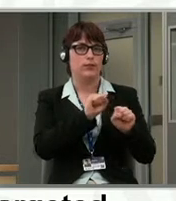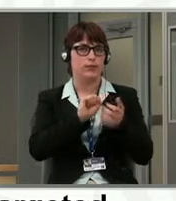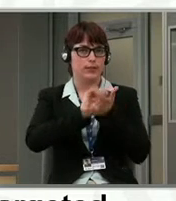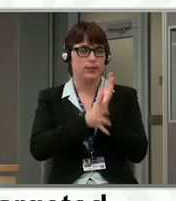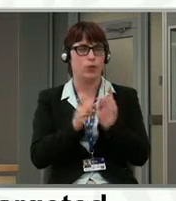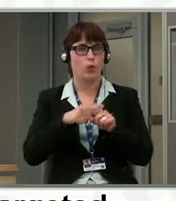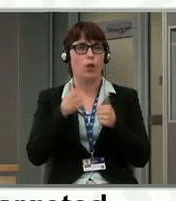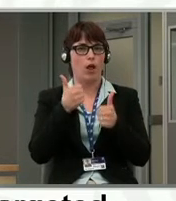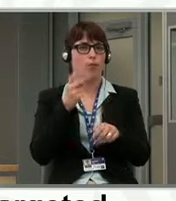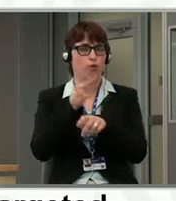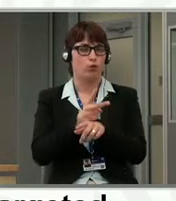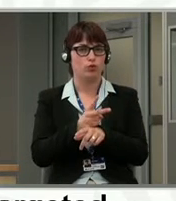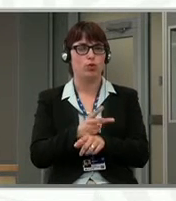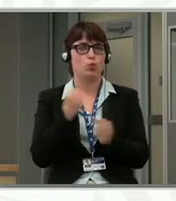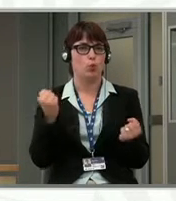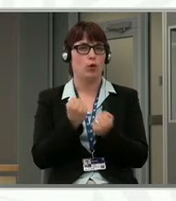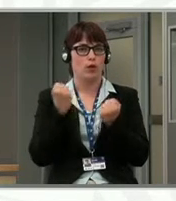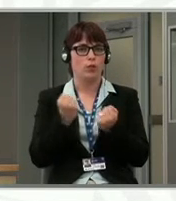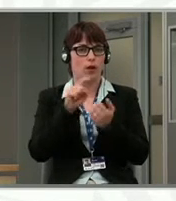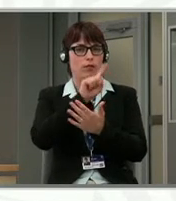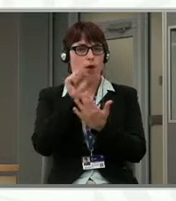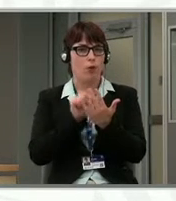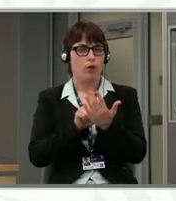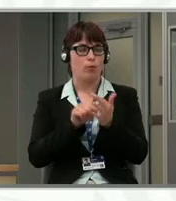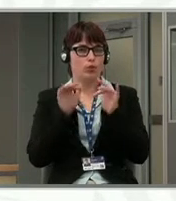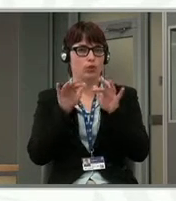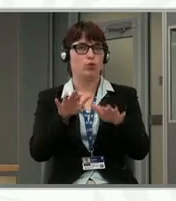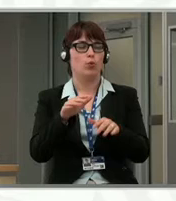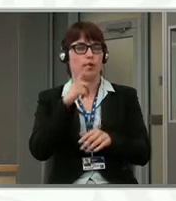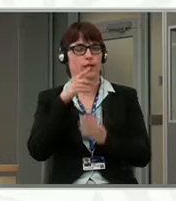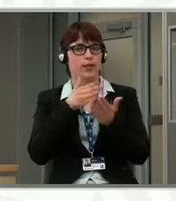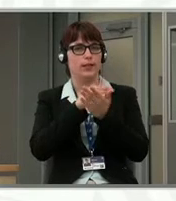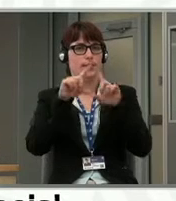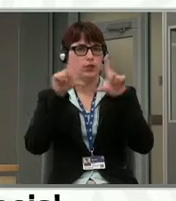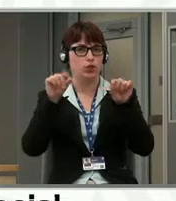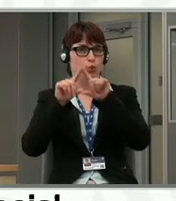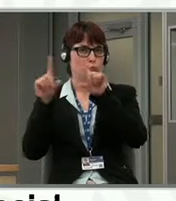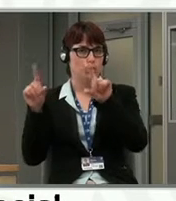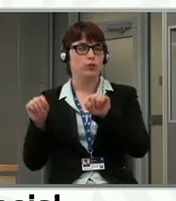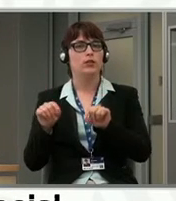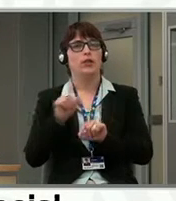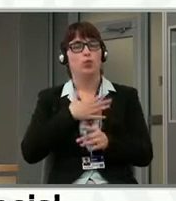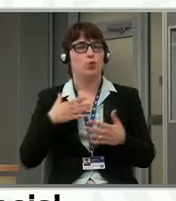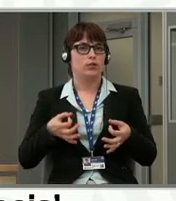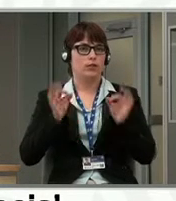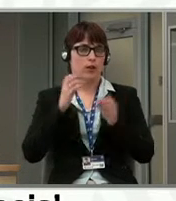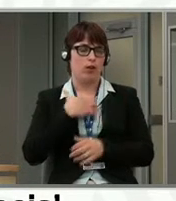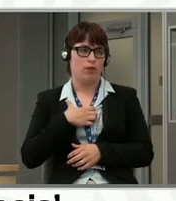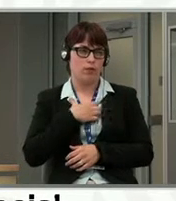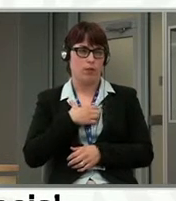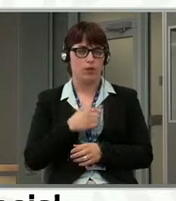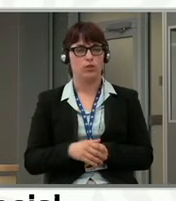Adequate, effective and sustainable social protection systems and well-functioning